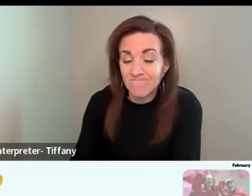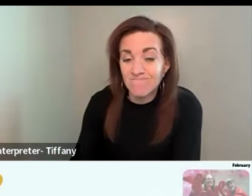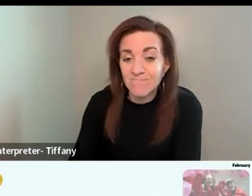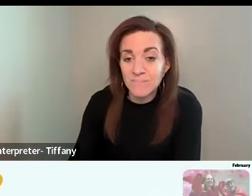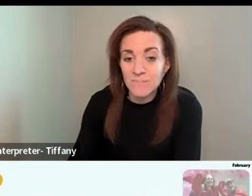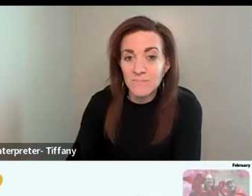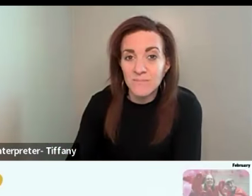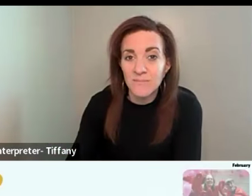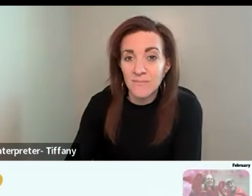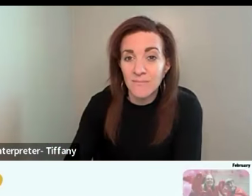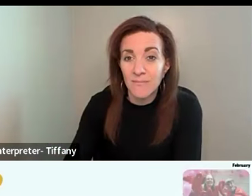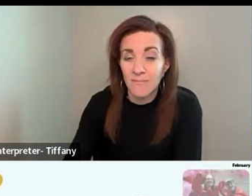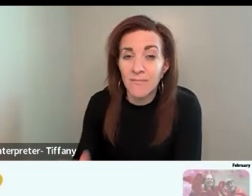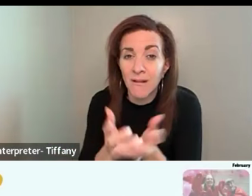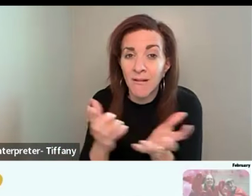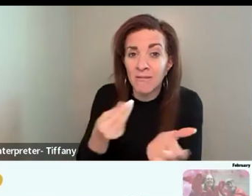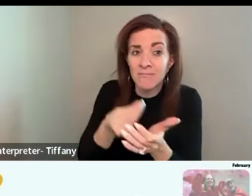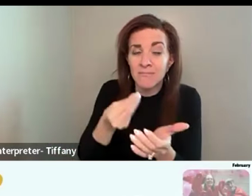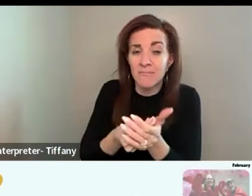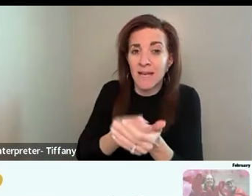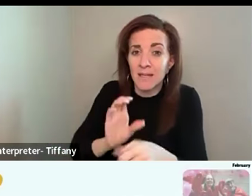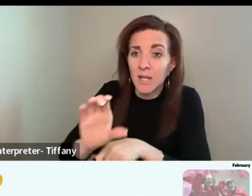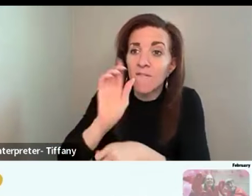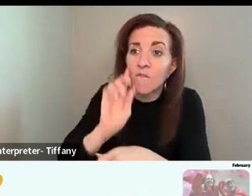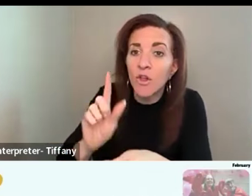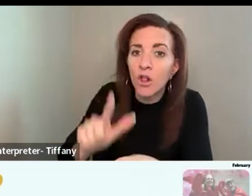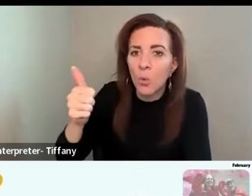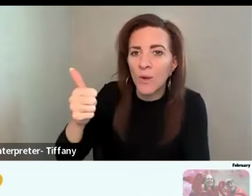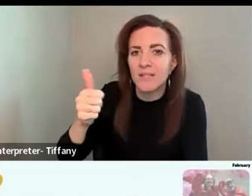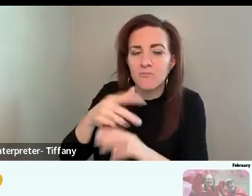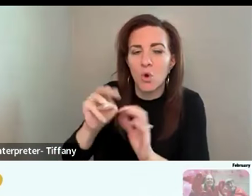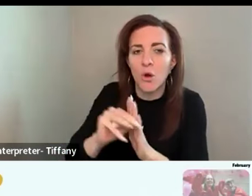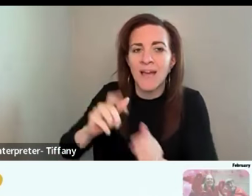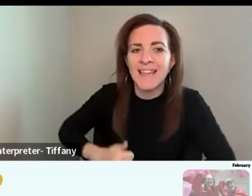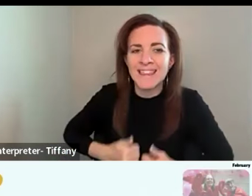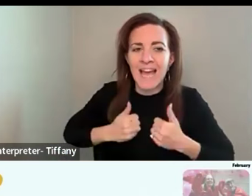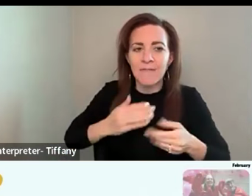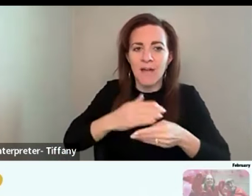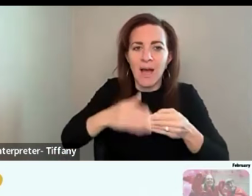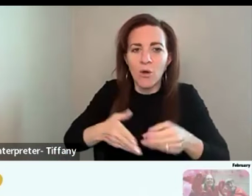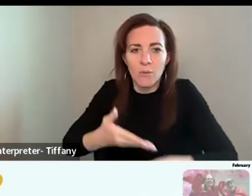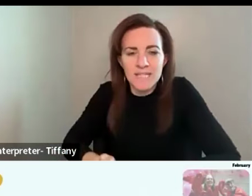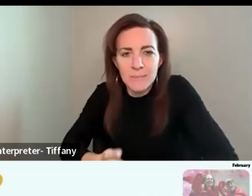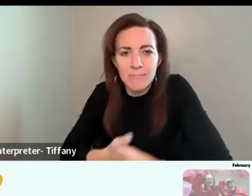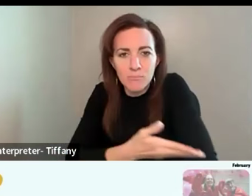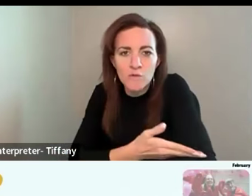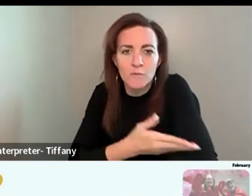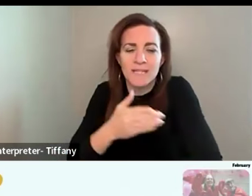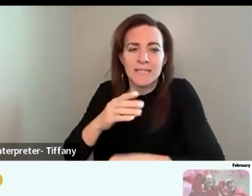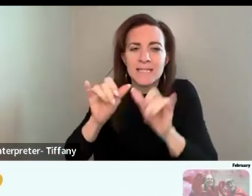Significant amount of money put it forth for the LOIS program. LOIS is our Life Outcomes Improvement System. I think that's what it stands